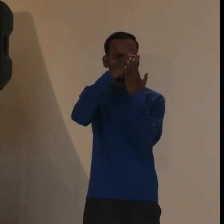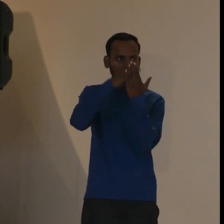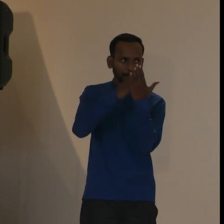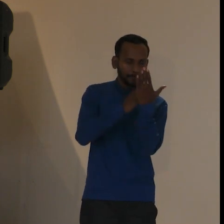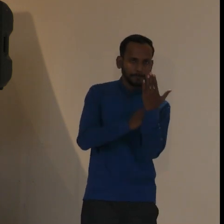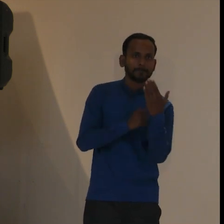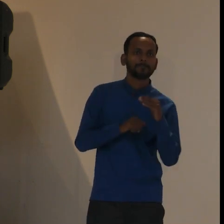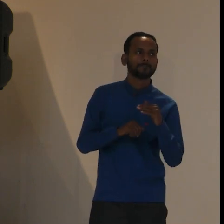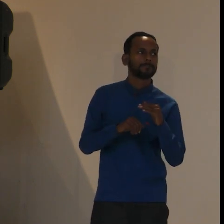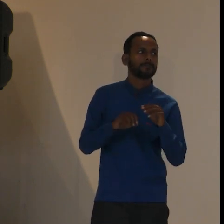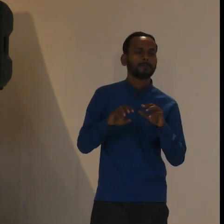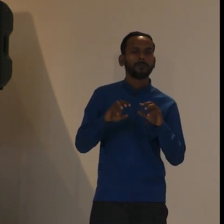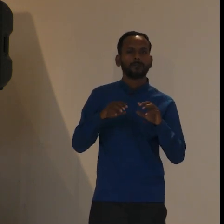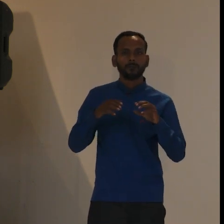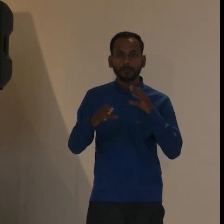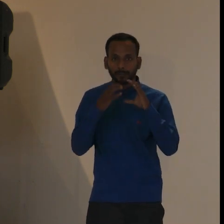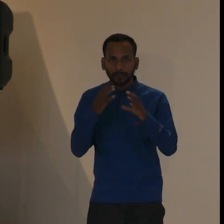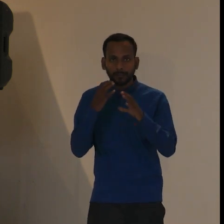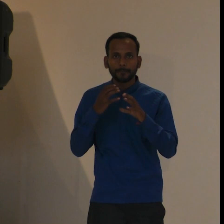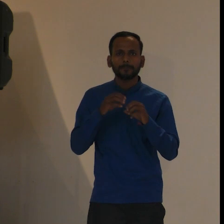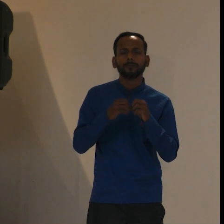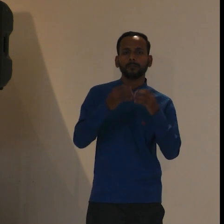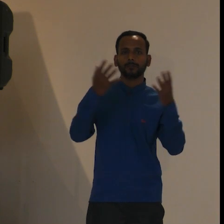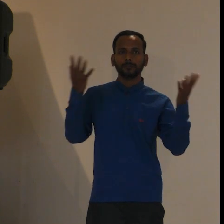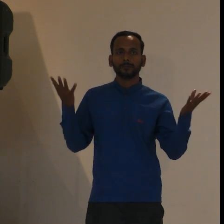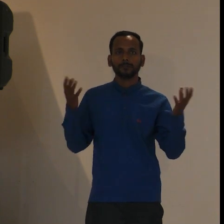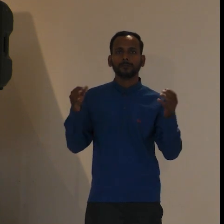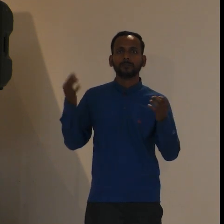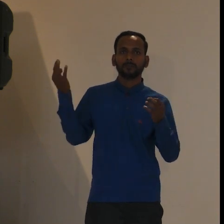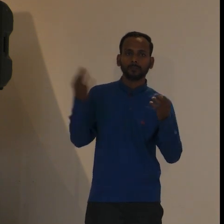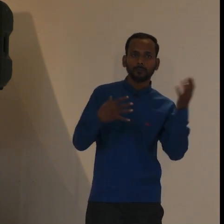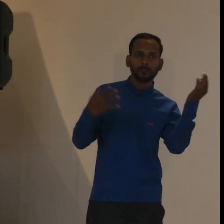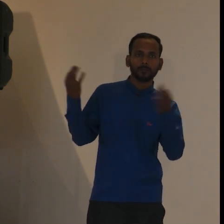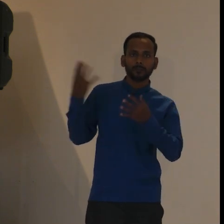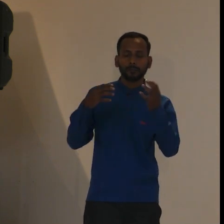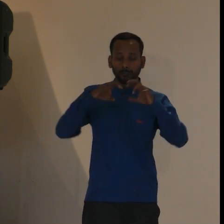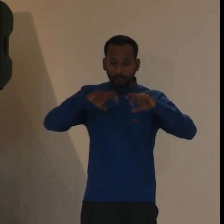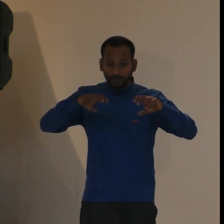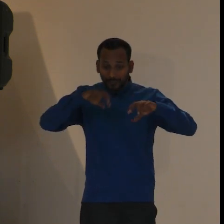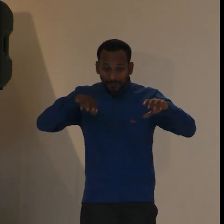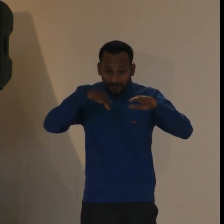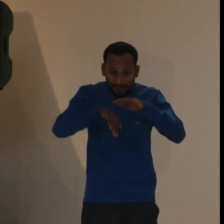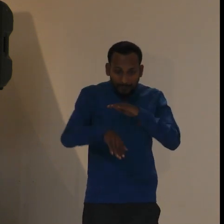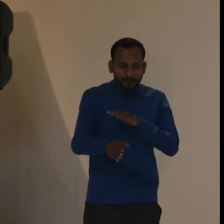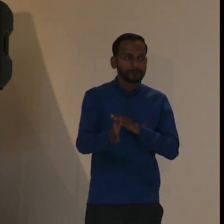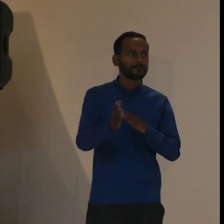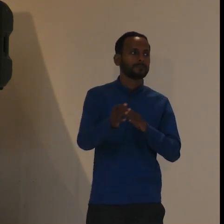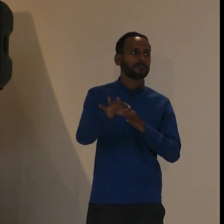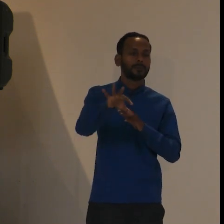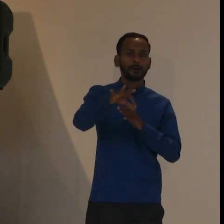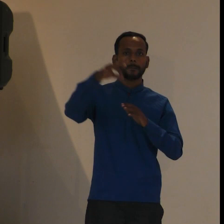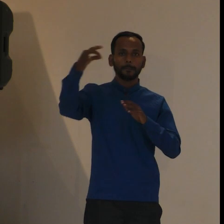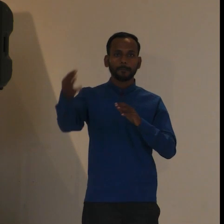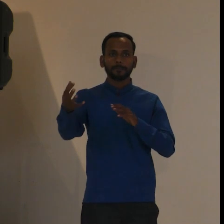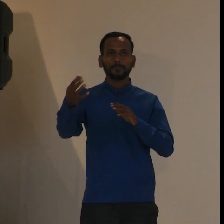TEDxy conversations, it leaves a lot of the nuance and a lot of the deeper parts of research out. And